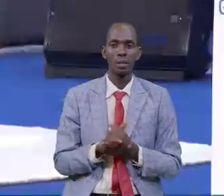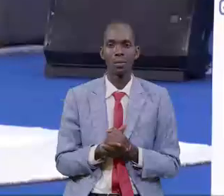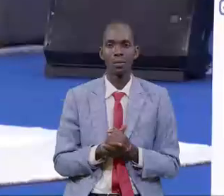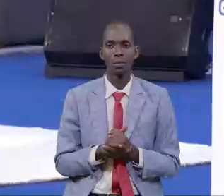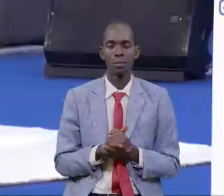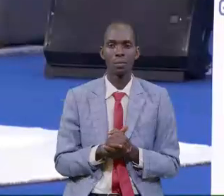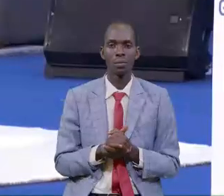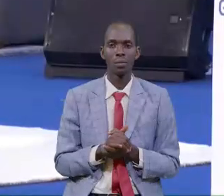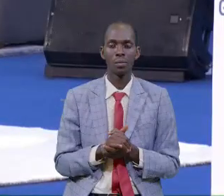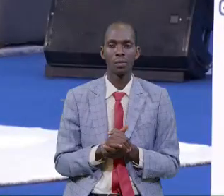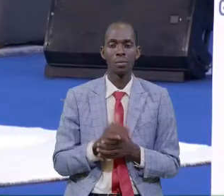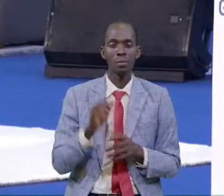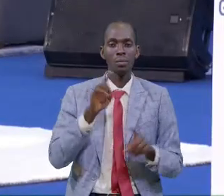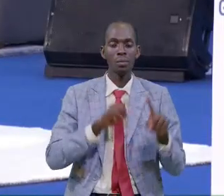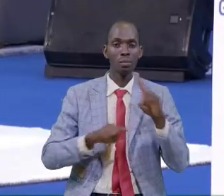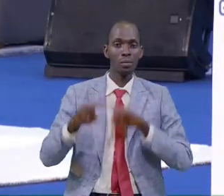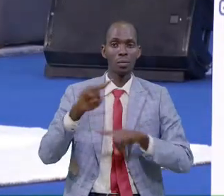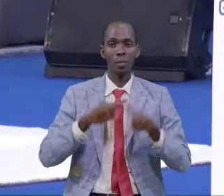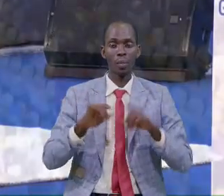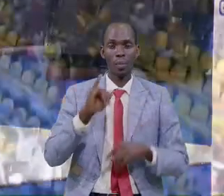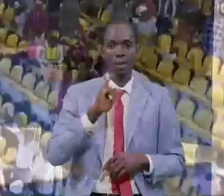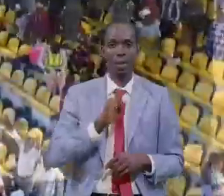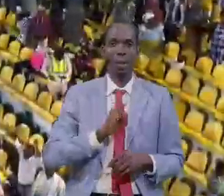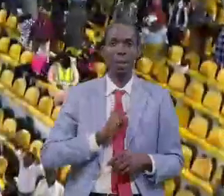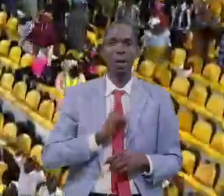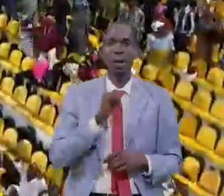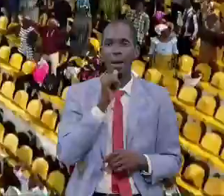I am ready.